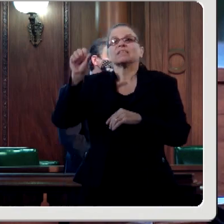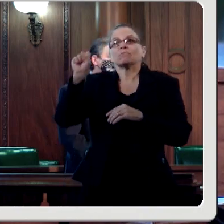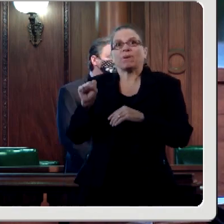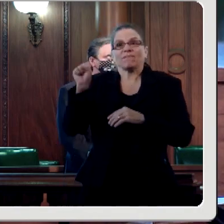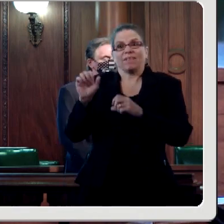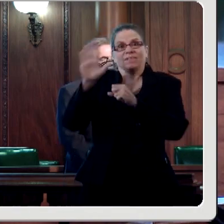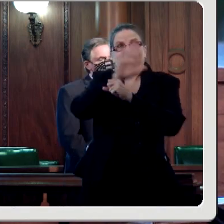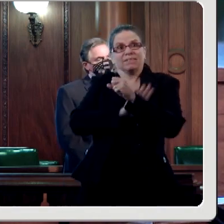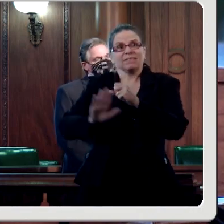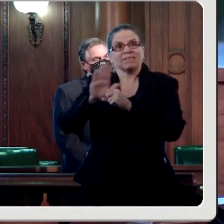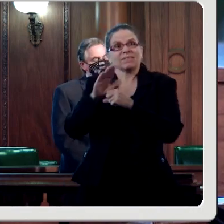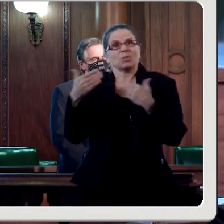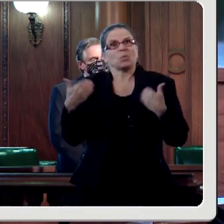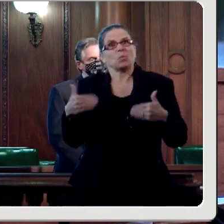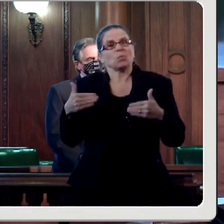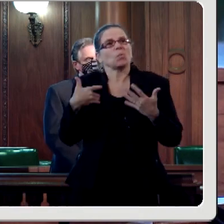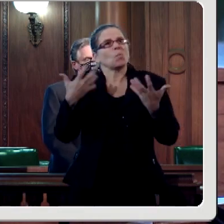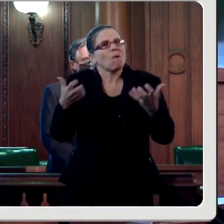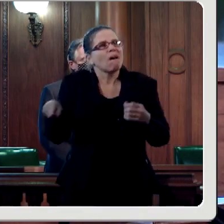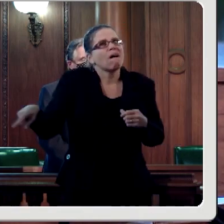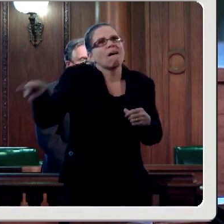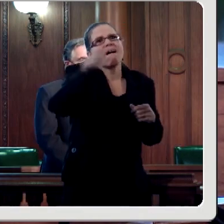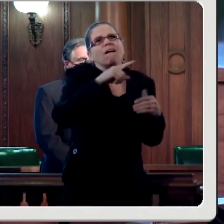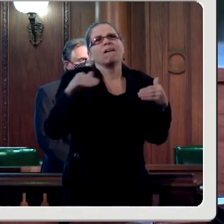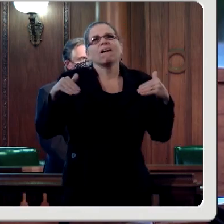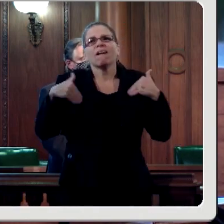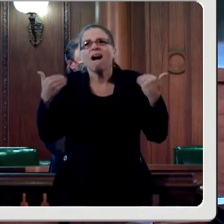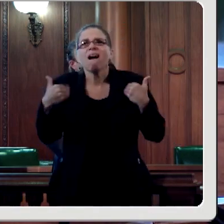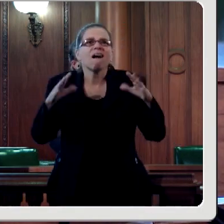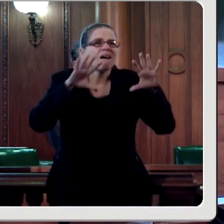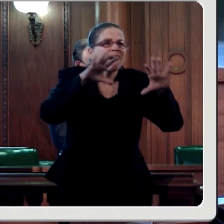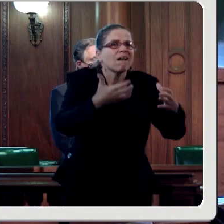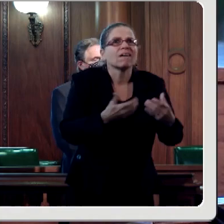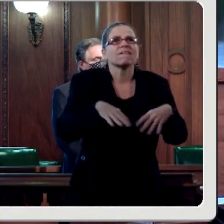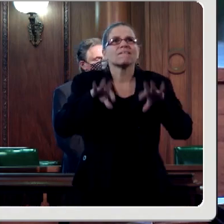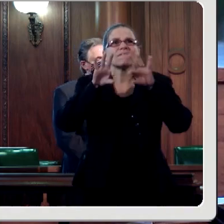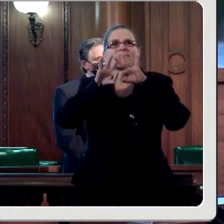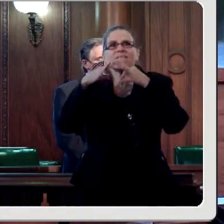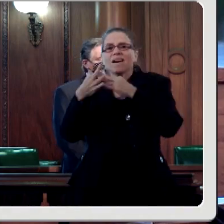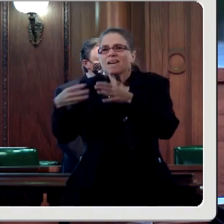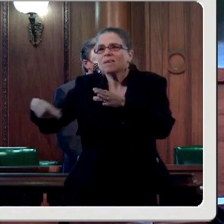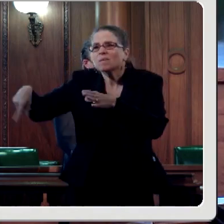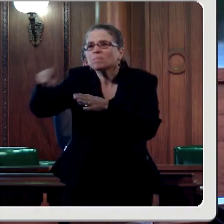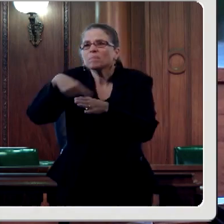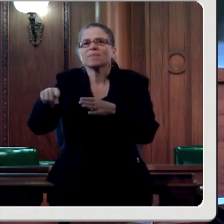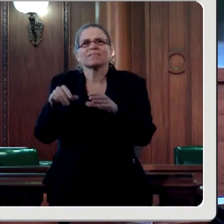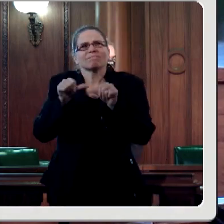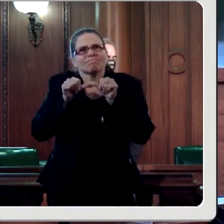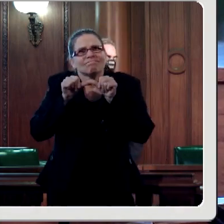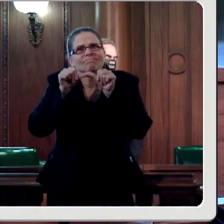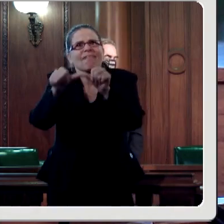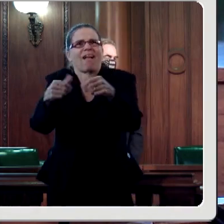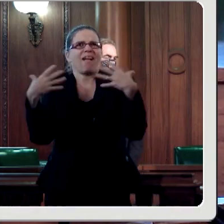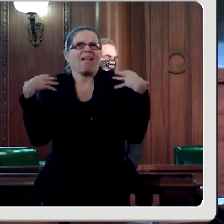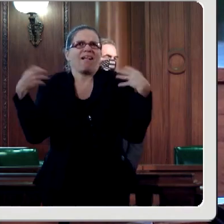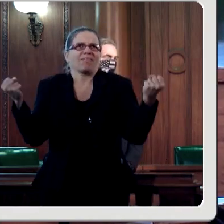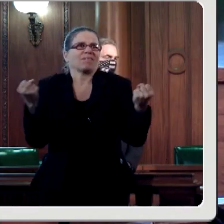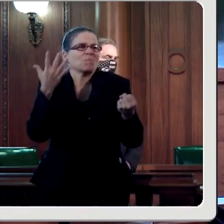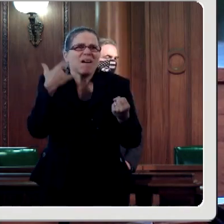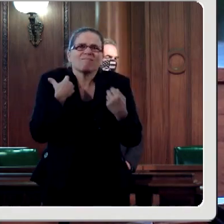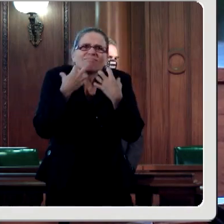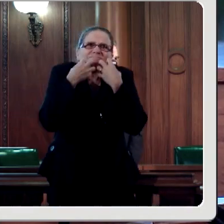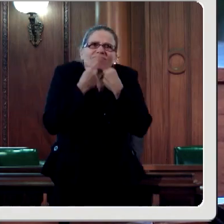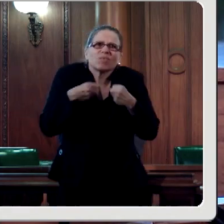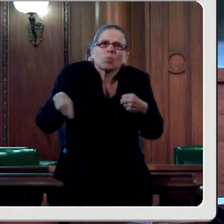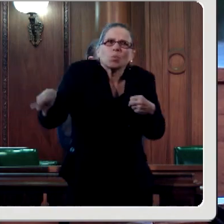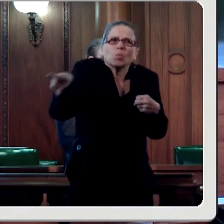healthy. We want your families to be healthy. We care very deeply about you, and until and unless you take this